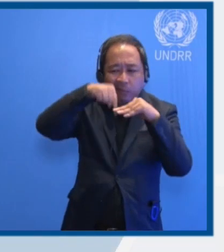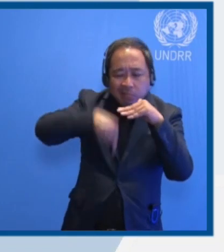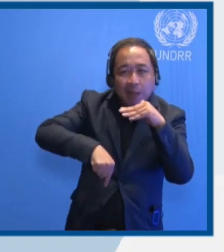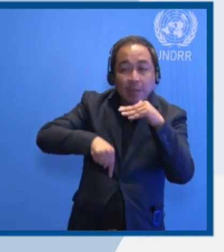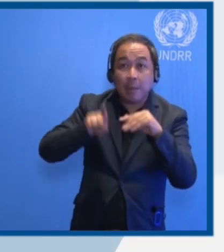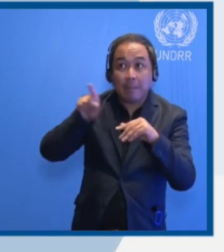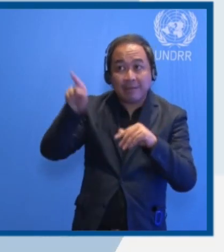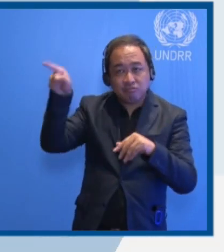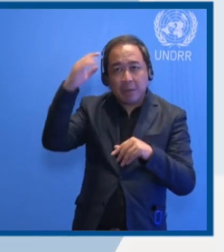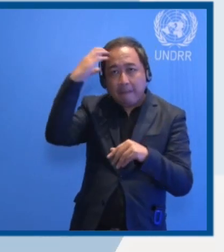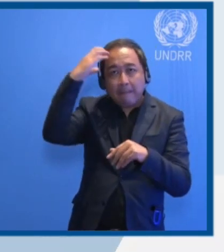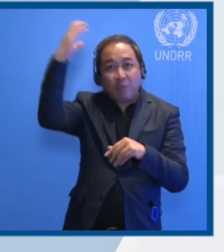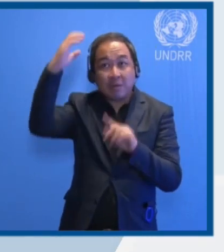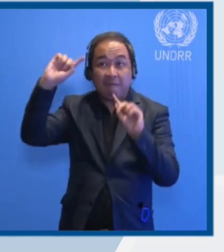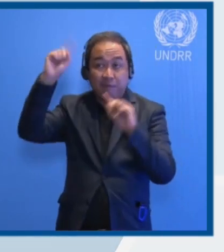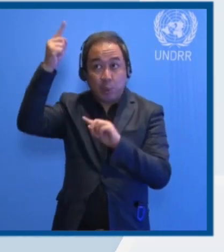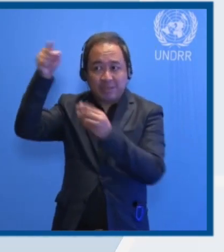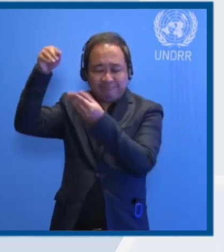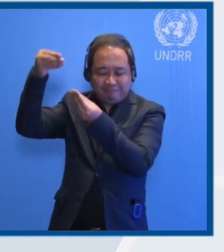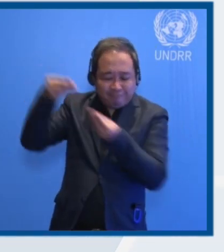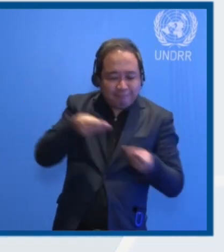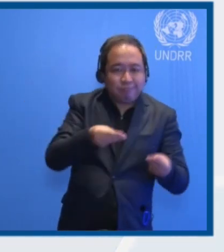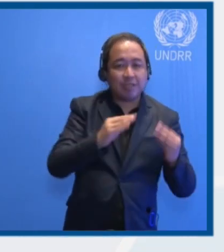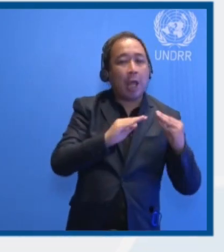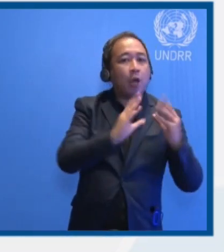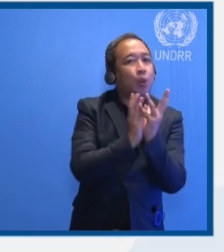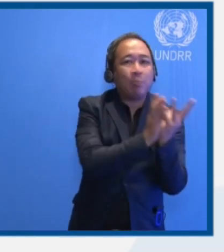top-down approaches, which is a huge barrier.